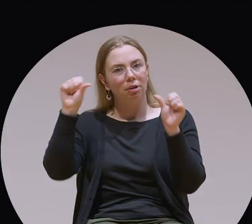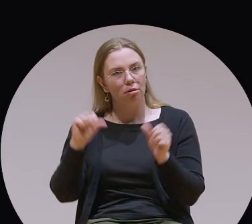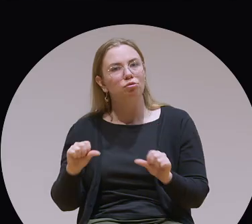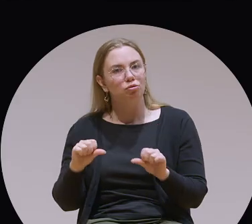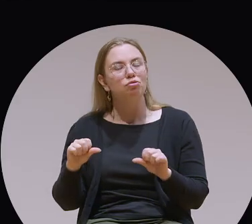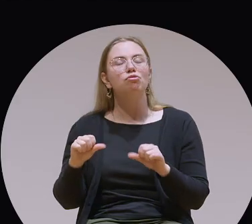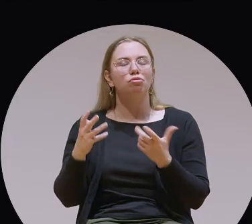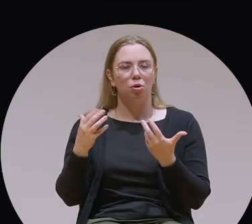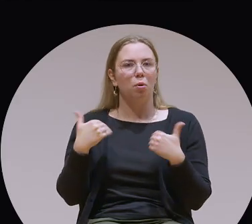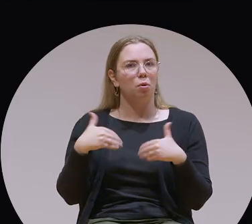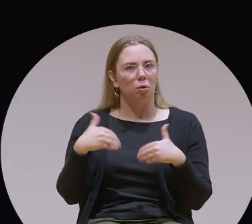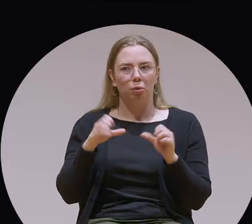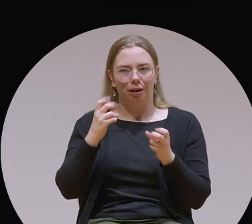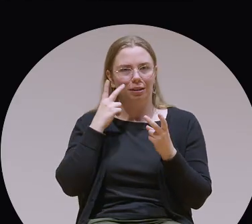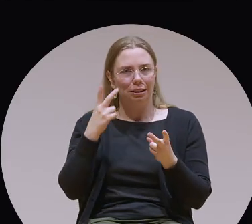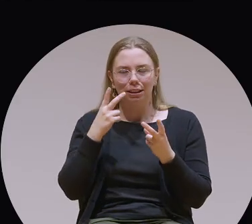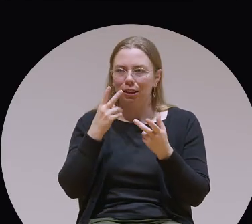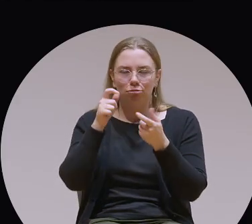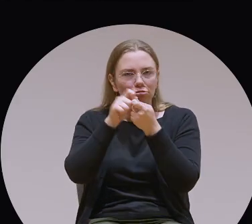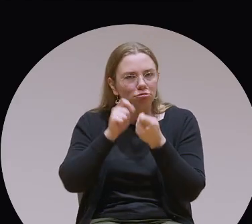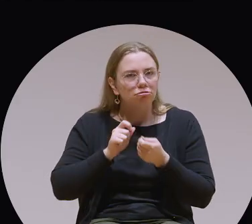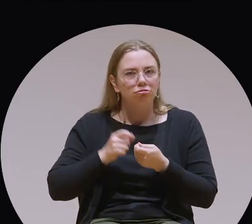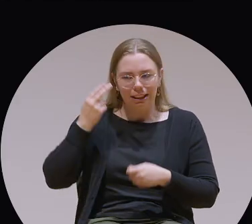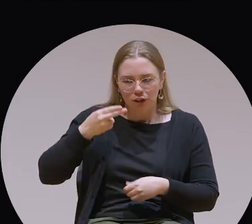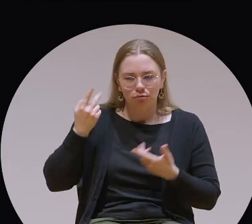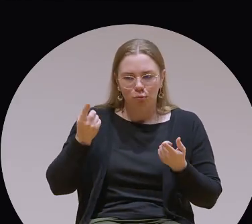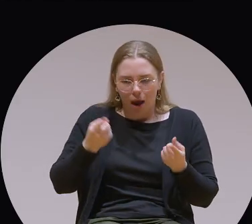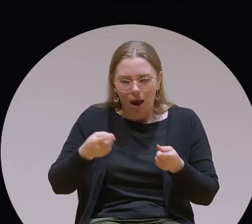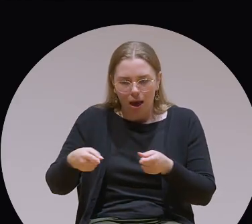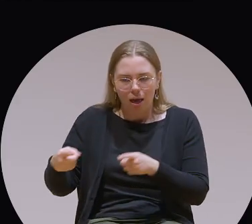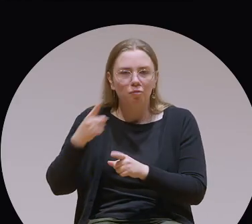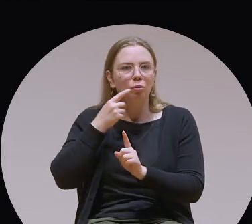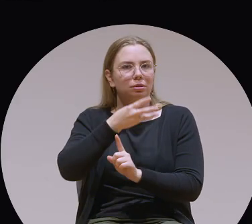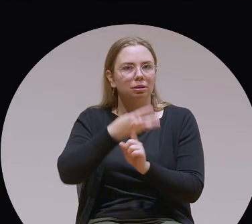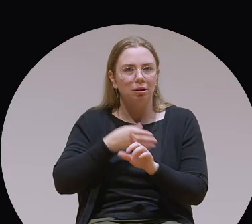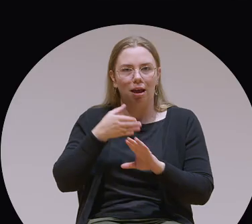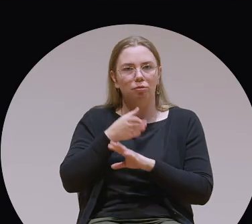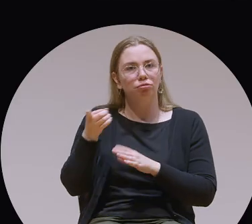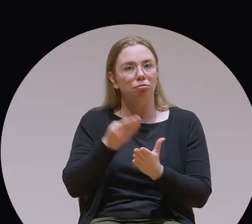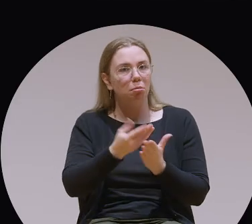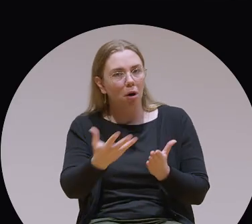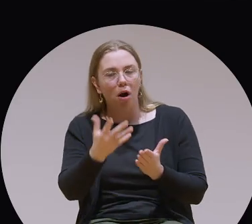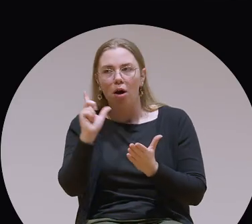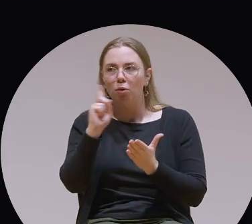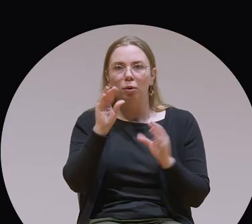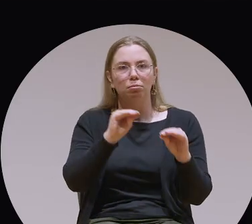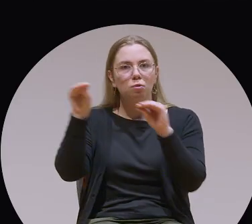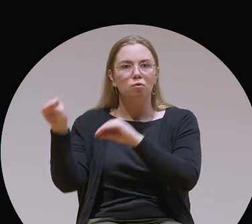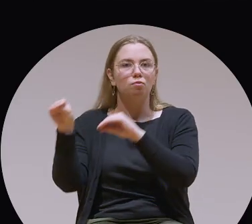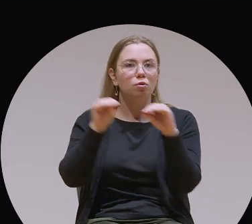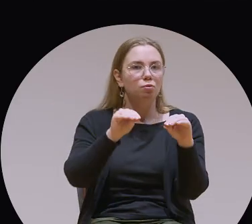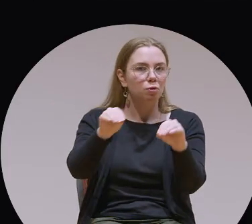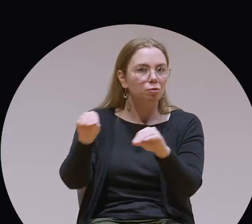great deal of detailed work that took 6 months, we were pleased to accept it from her executors in her estate. And after